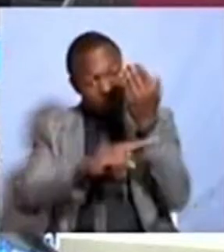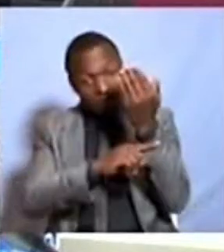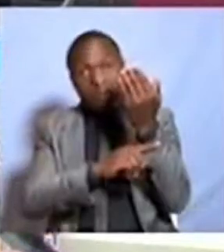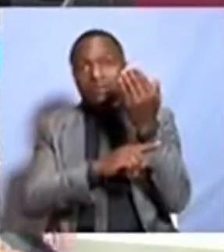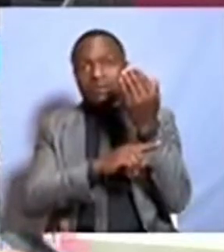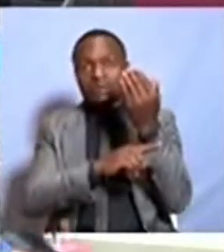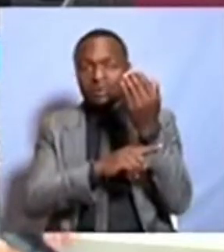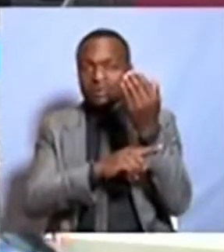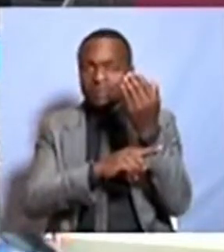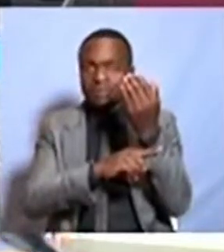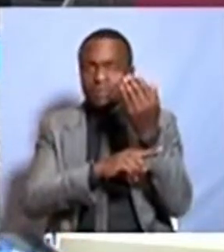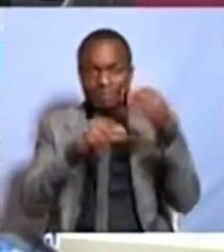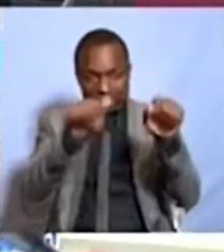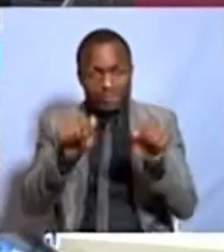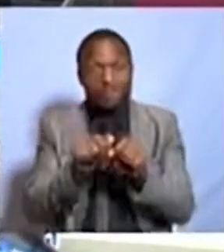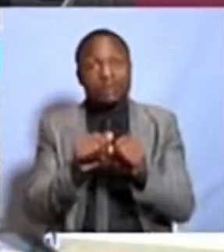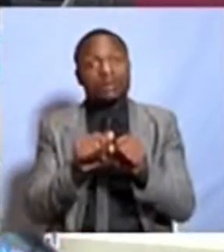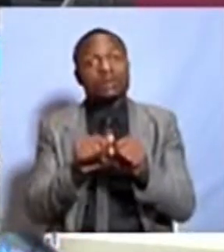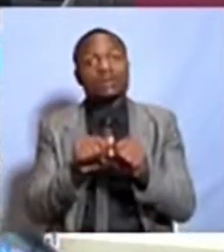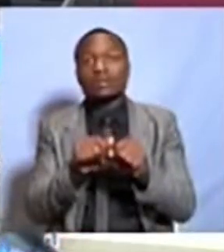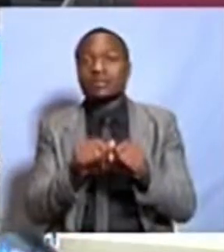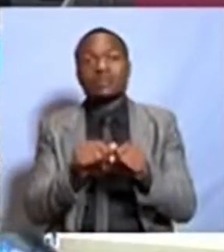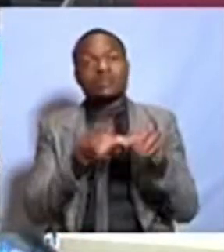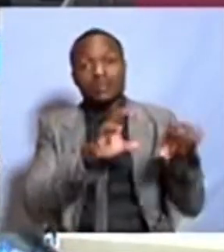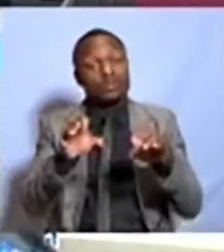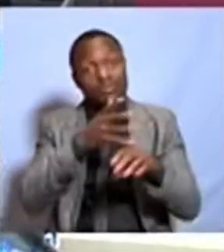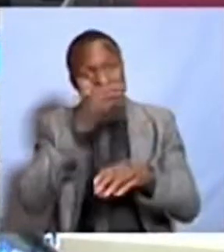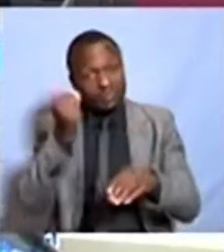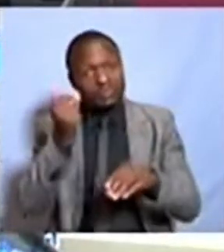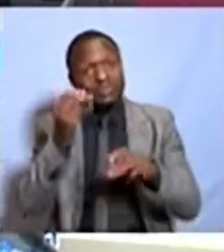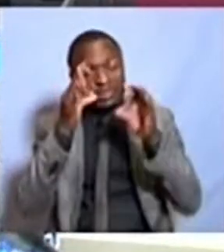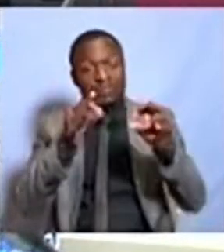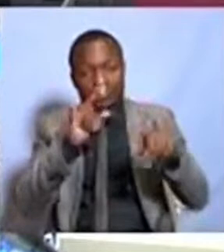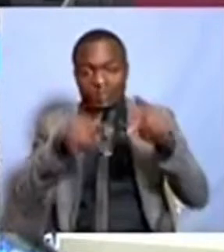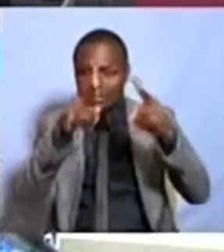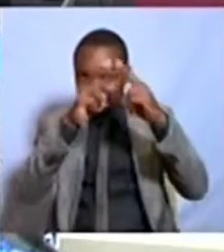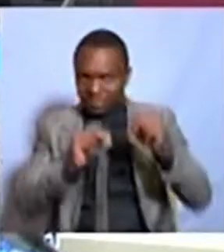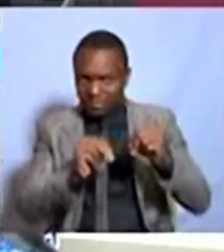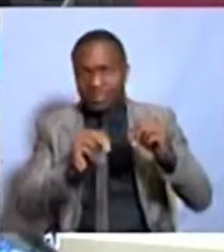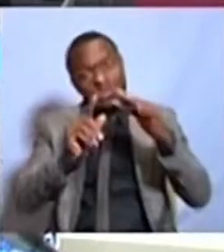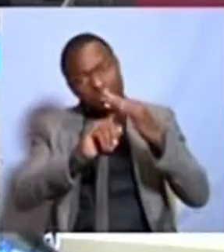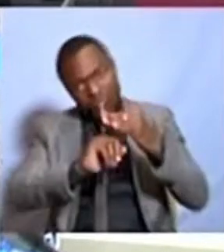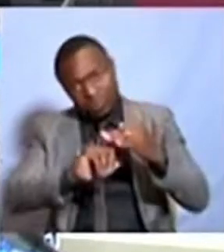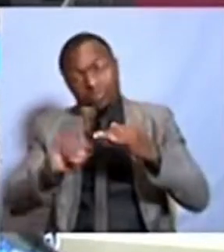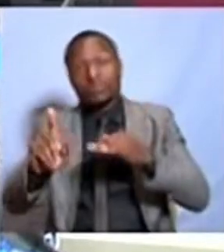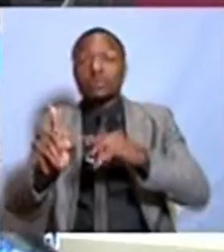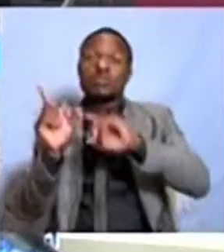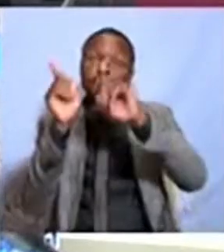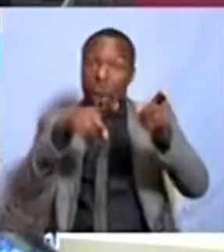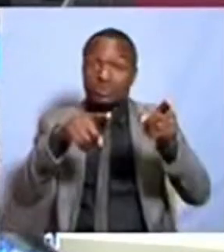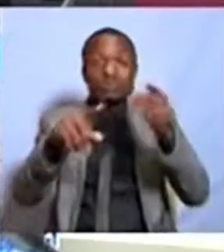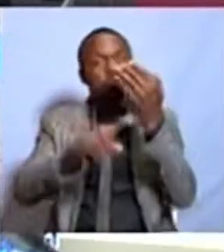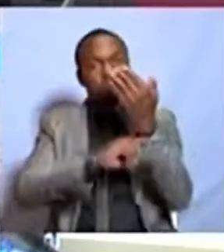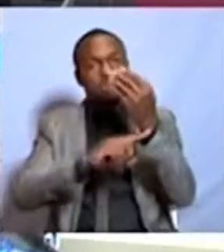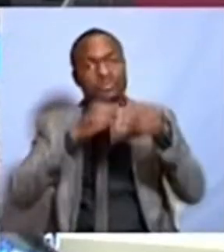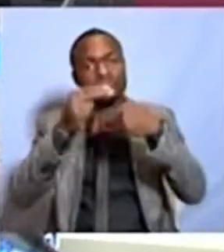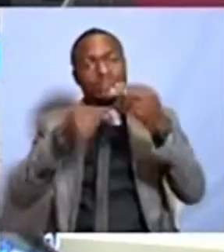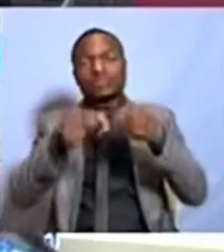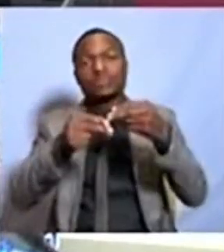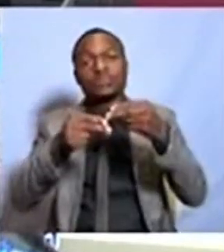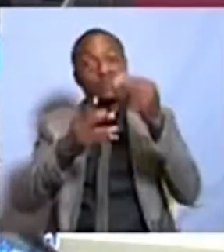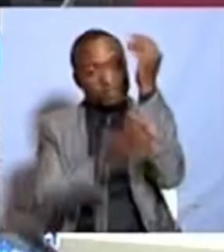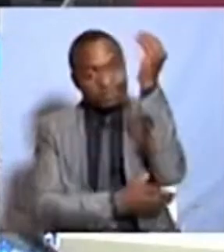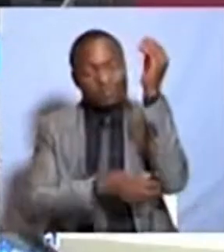from the rural areas migrate to the urban areas and find that things are difficult here, of course poverty will become